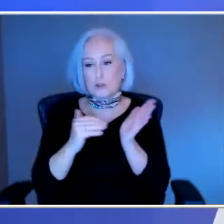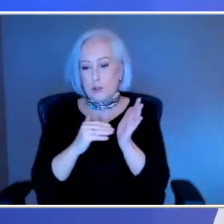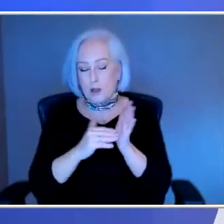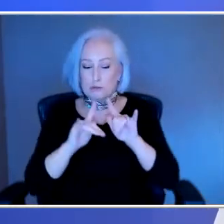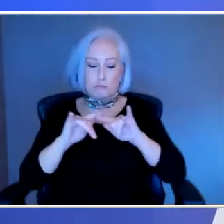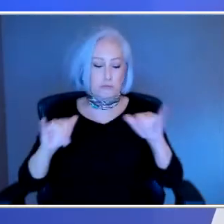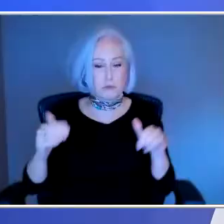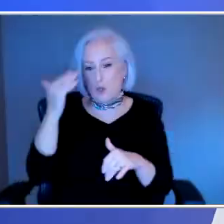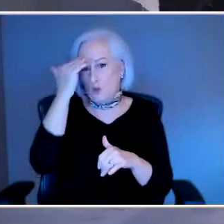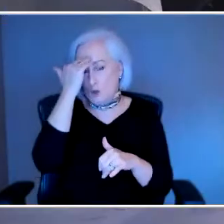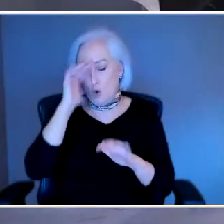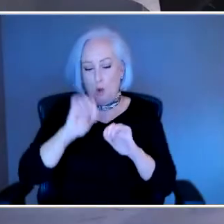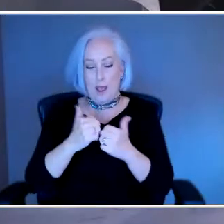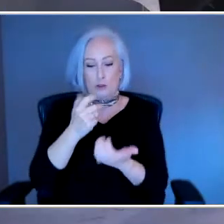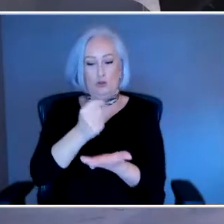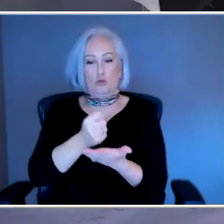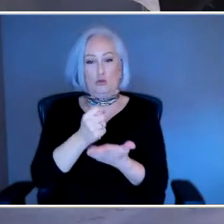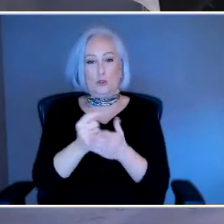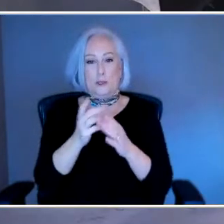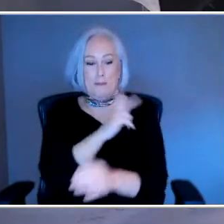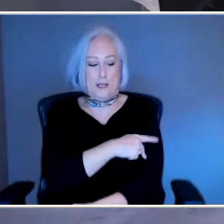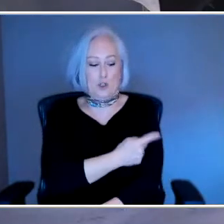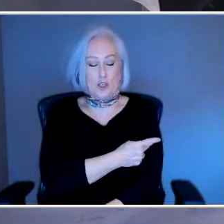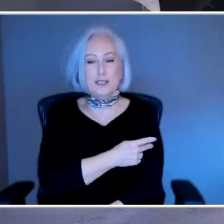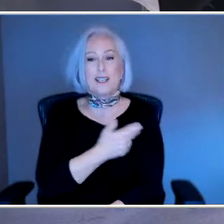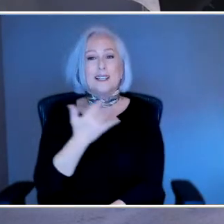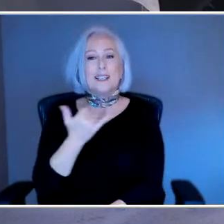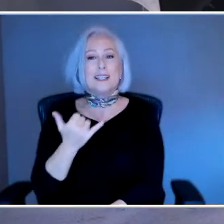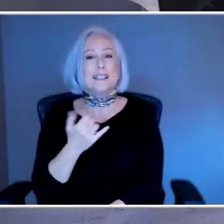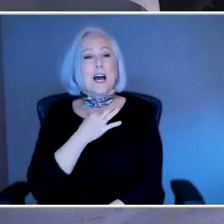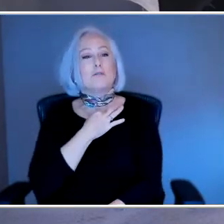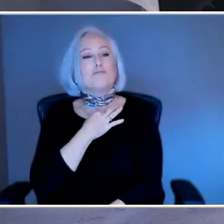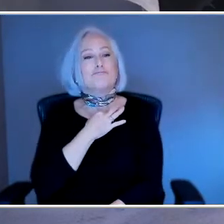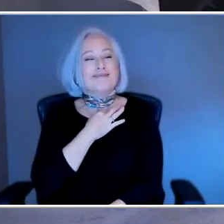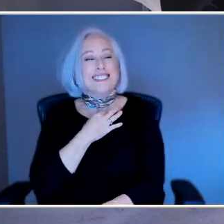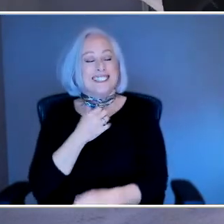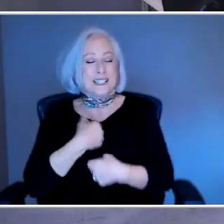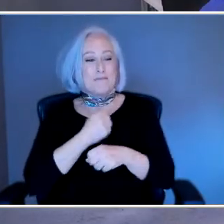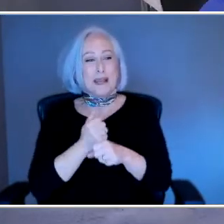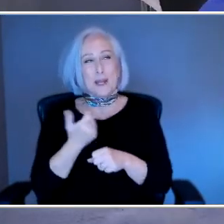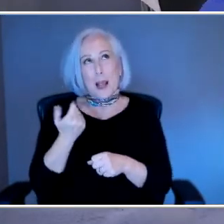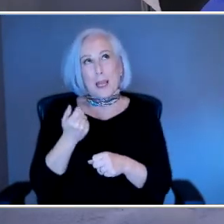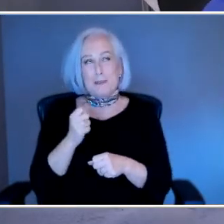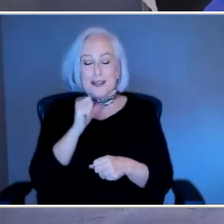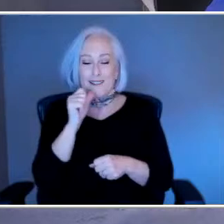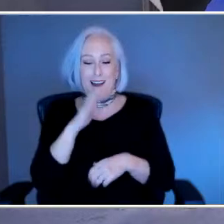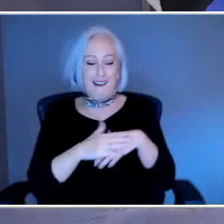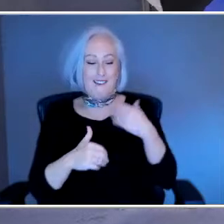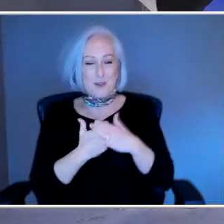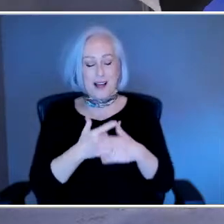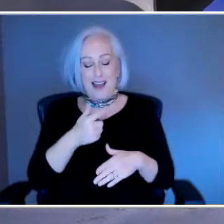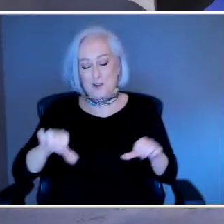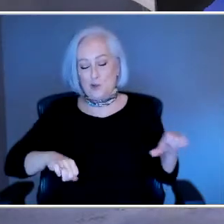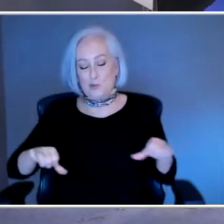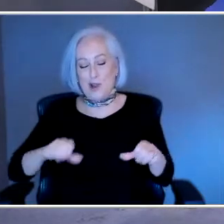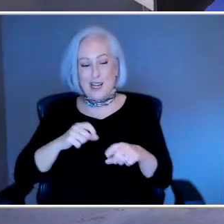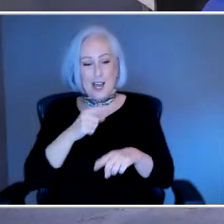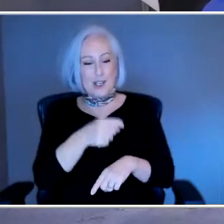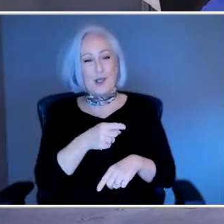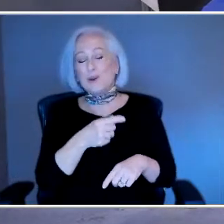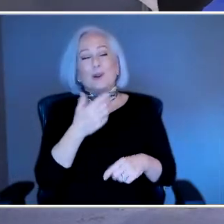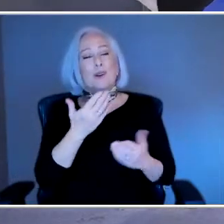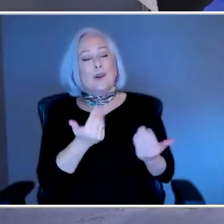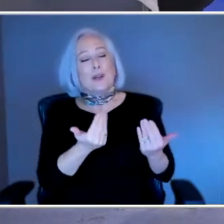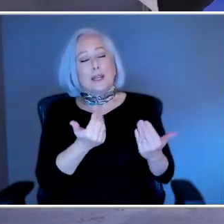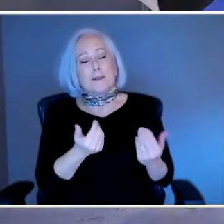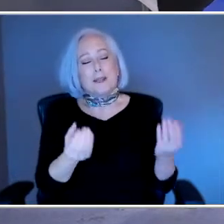the patient. Okay, this is where I make you uncomfortable and have to brag on yourself just a bit, because the docs here have done that, but I want to find out a little bit more, because you are